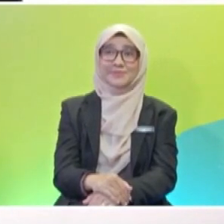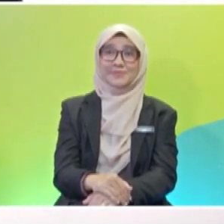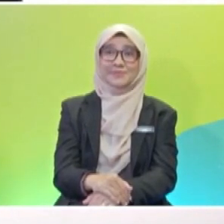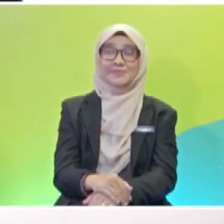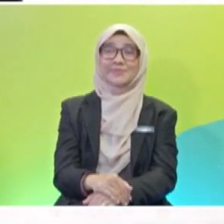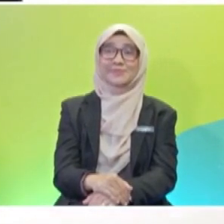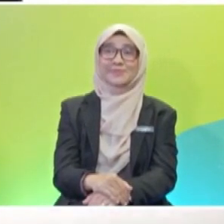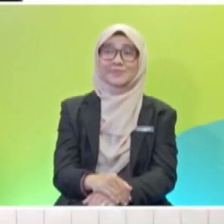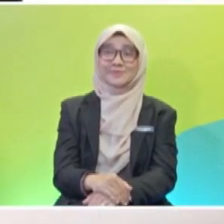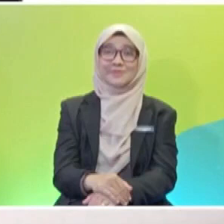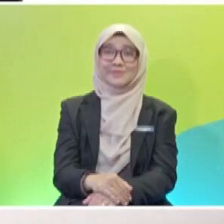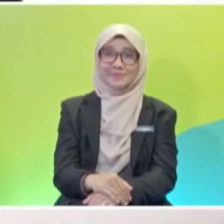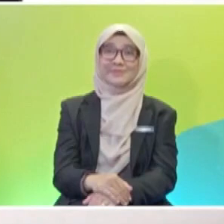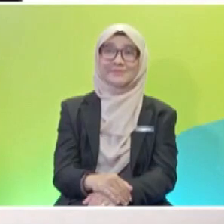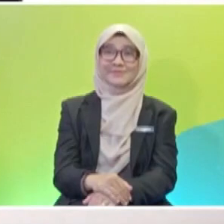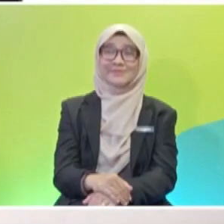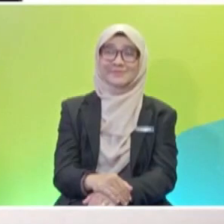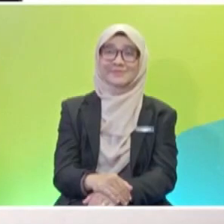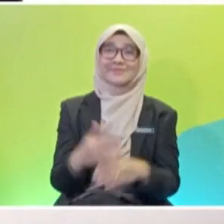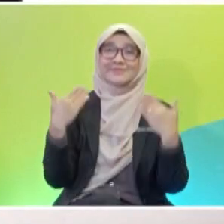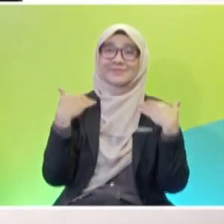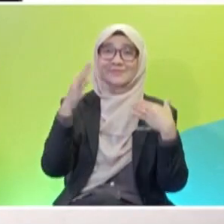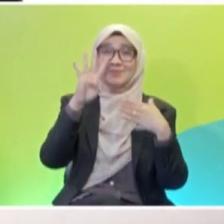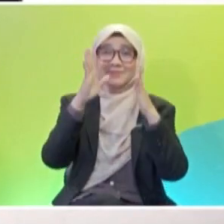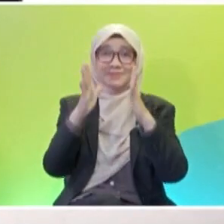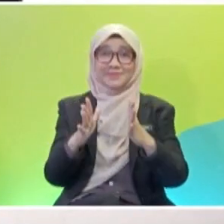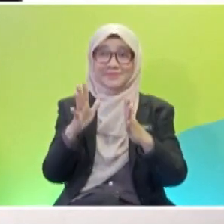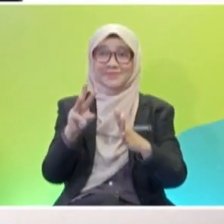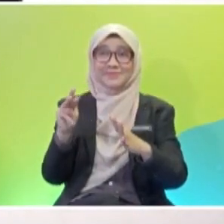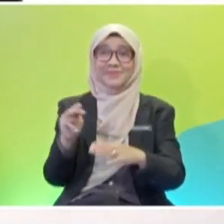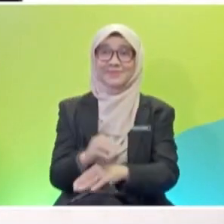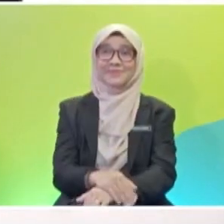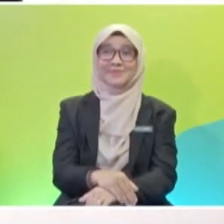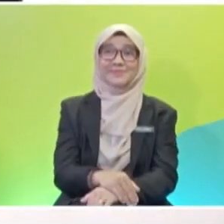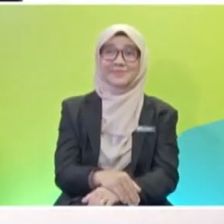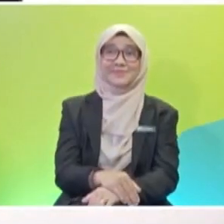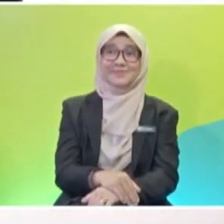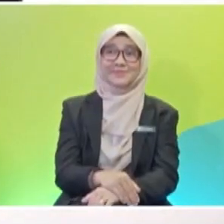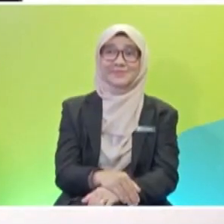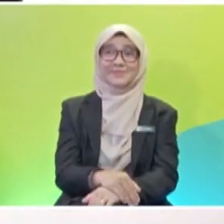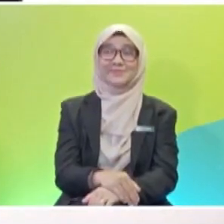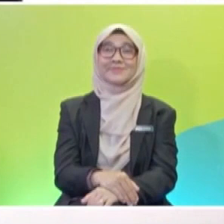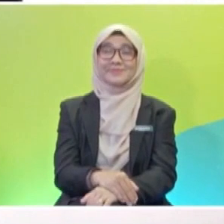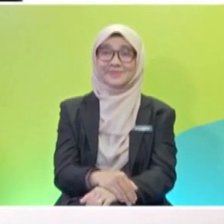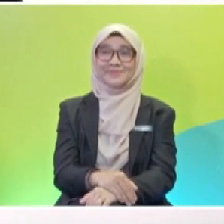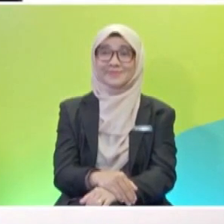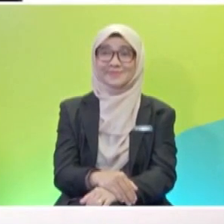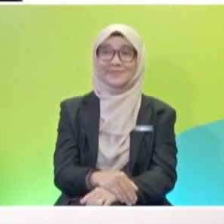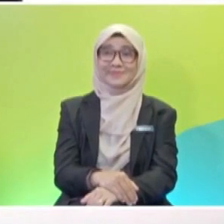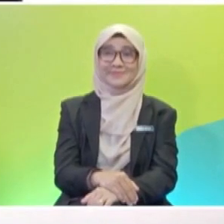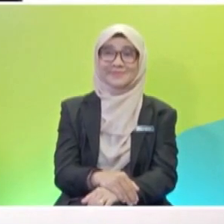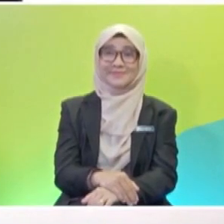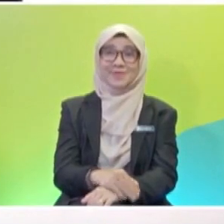Vinosha. Hi, Vinosha. Hi. Hello. And then we have Thivya and Shenlin. These are my